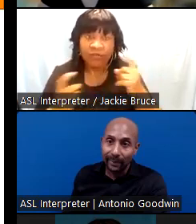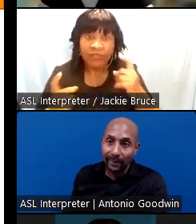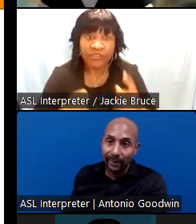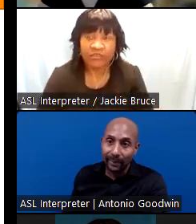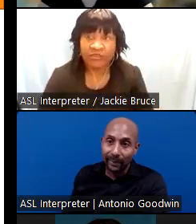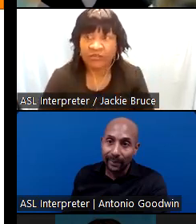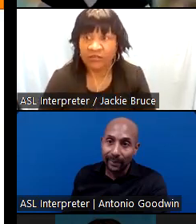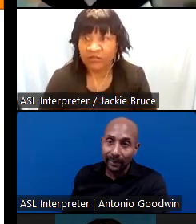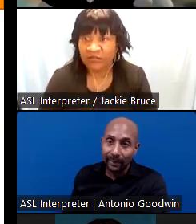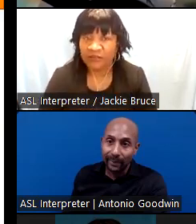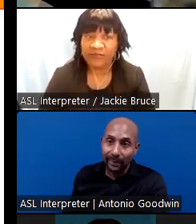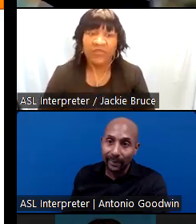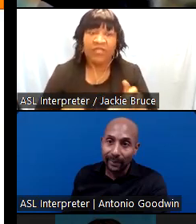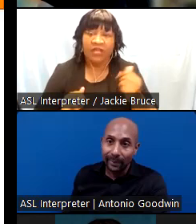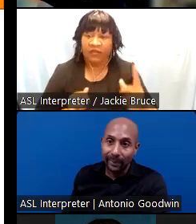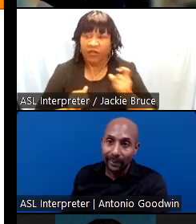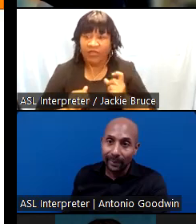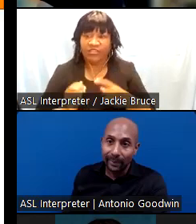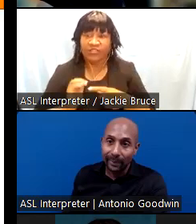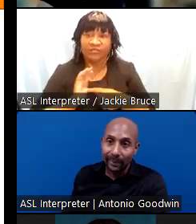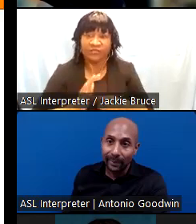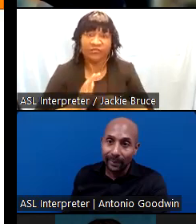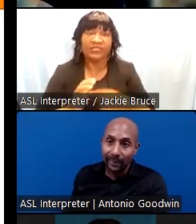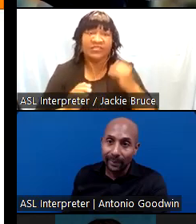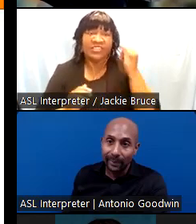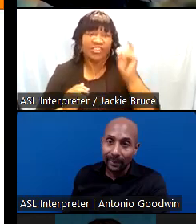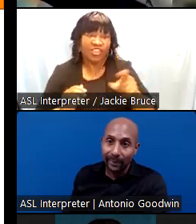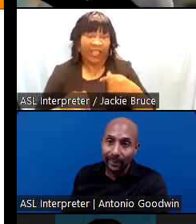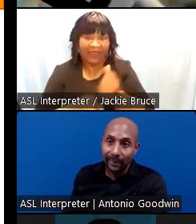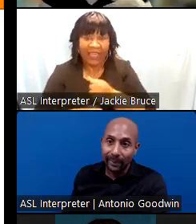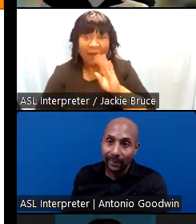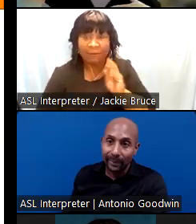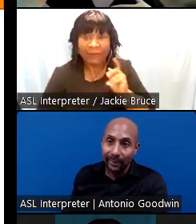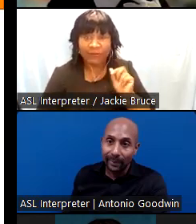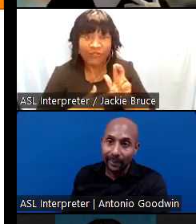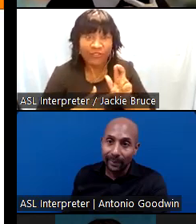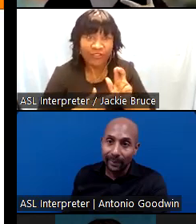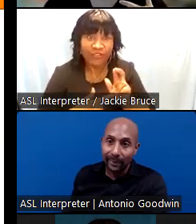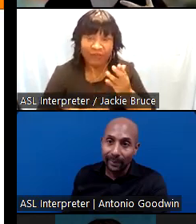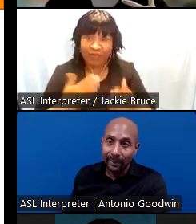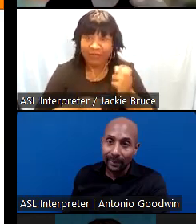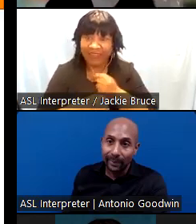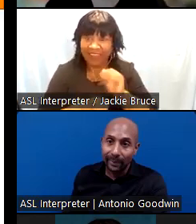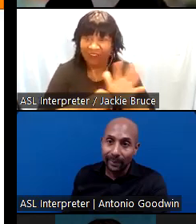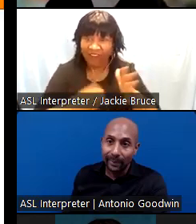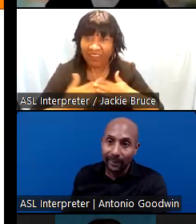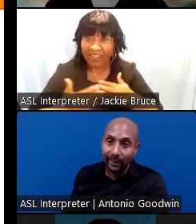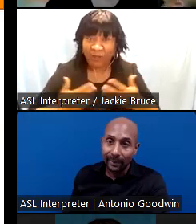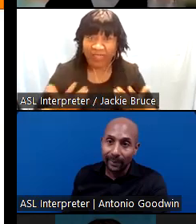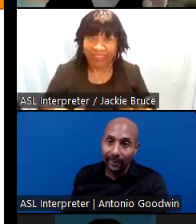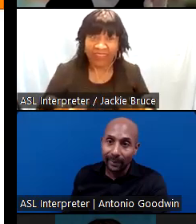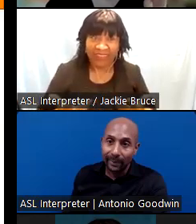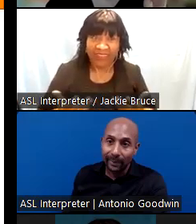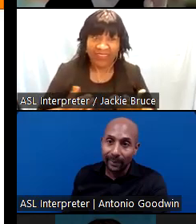All right. Another question is, why should I get my booster? If I'm going to get COVID, if I might get COVID anyway, and also everyone I know